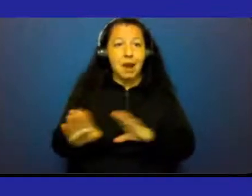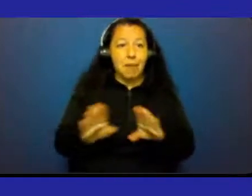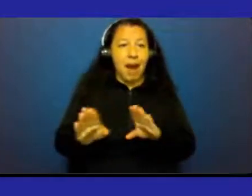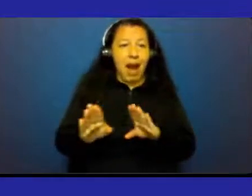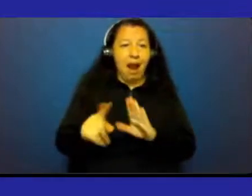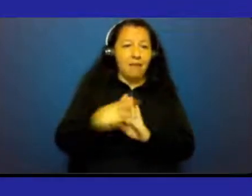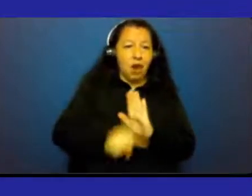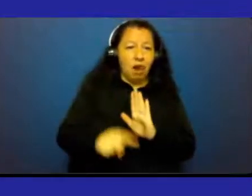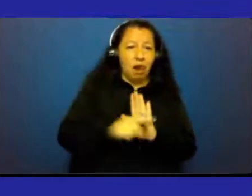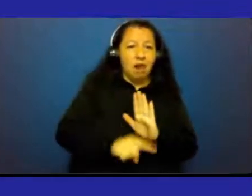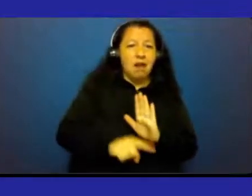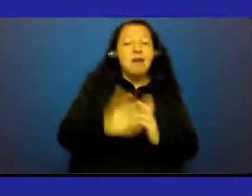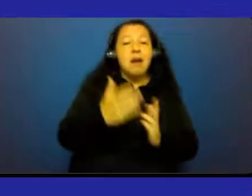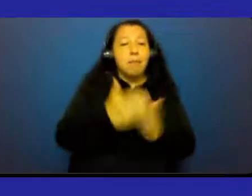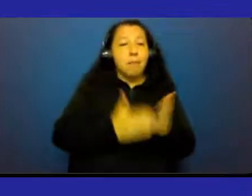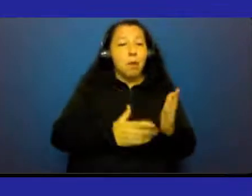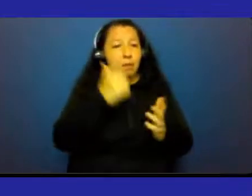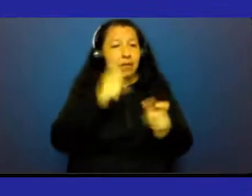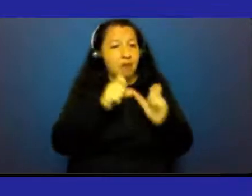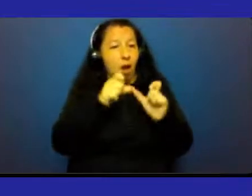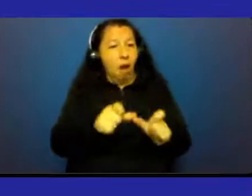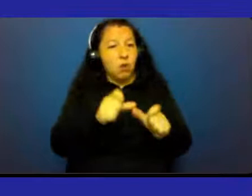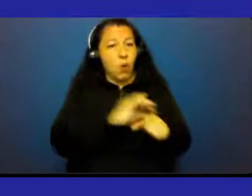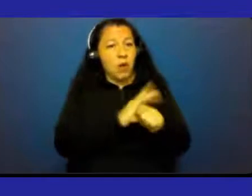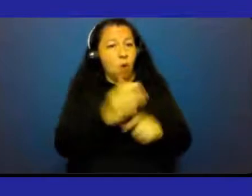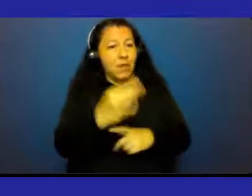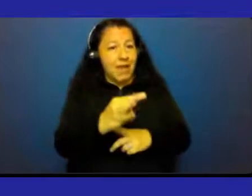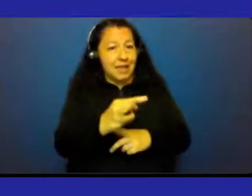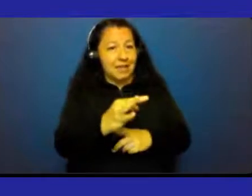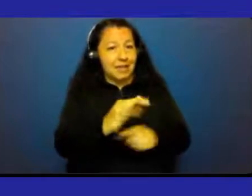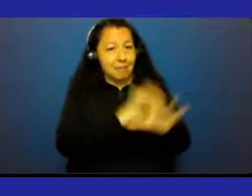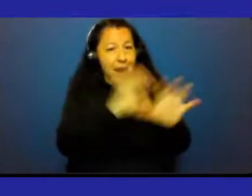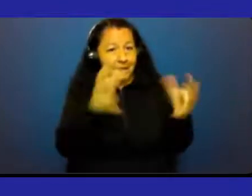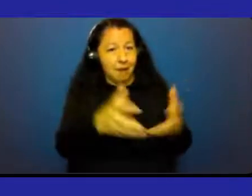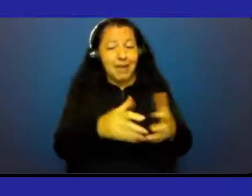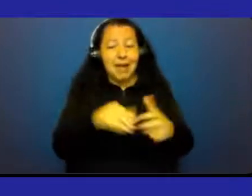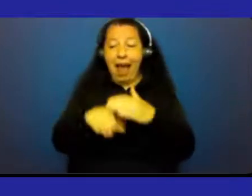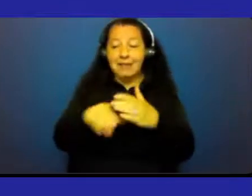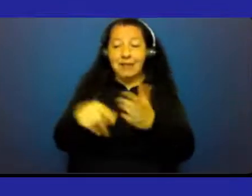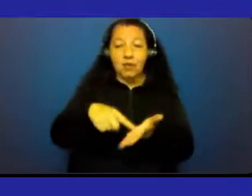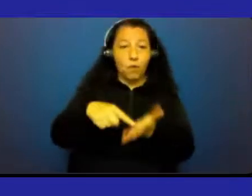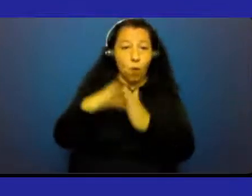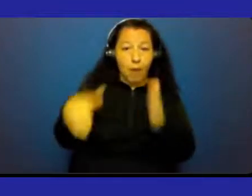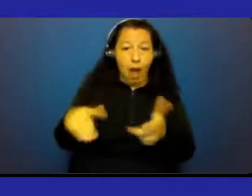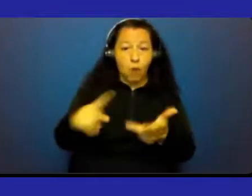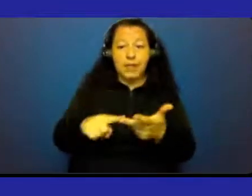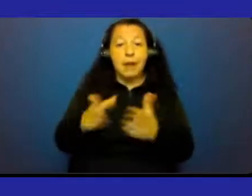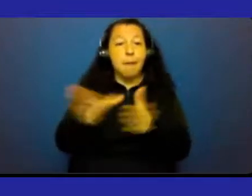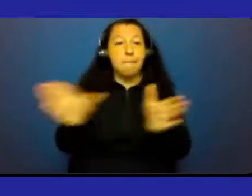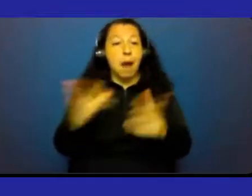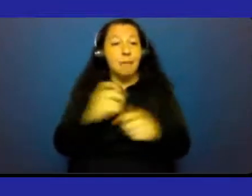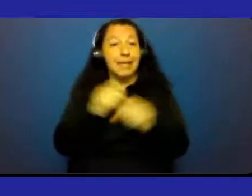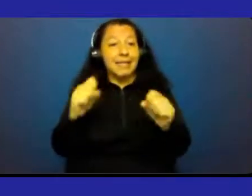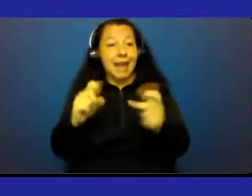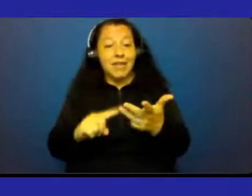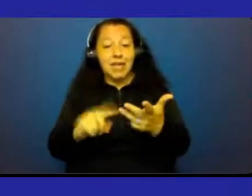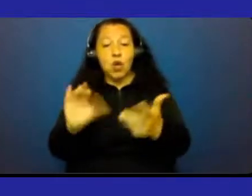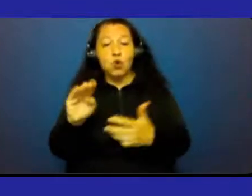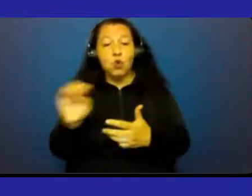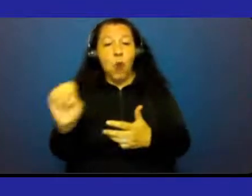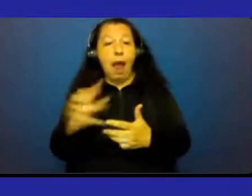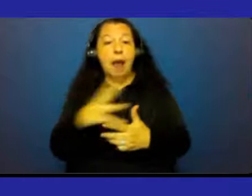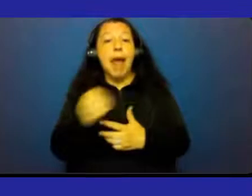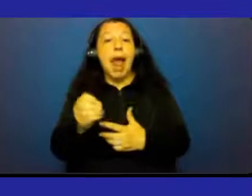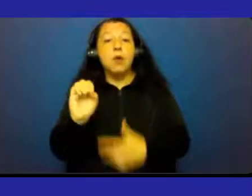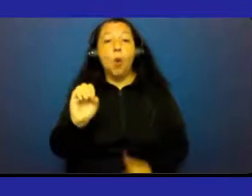COVID-19 pandemic, access to affordable housing, public safety and crime, and also